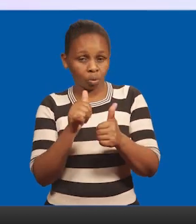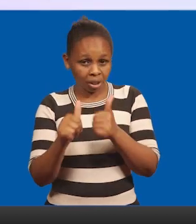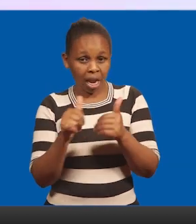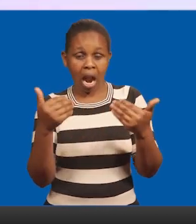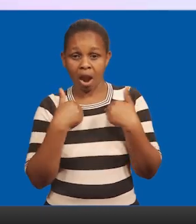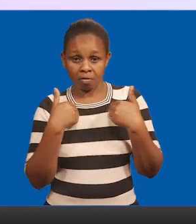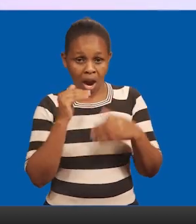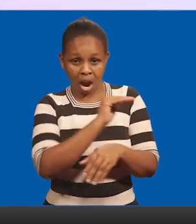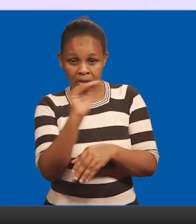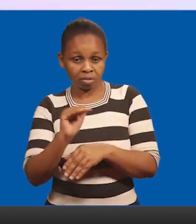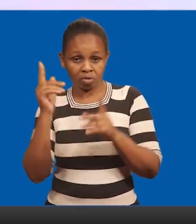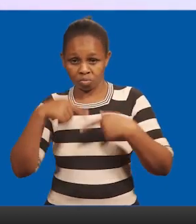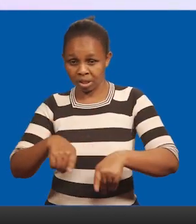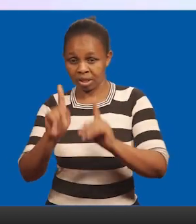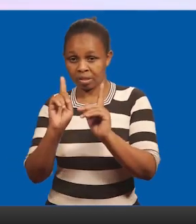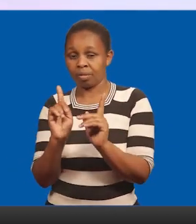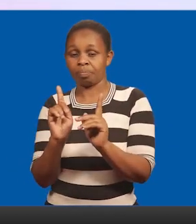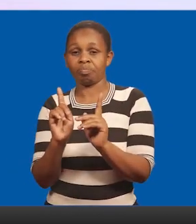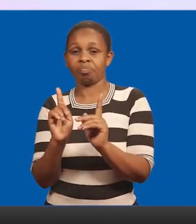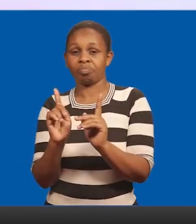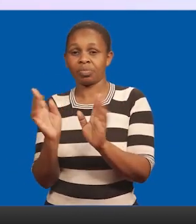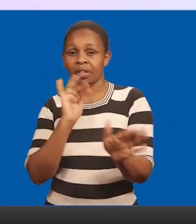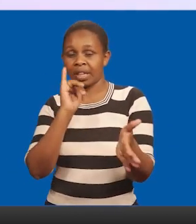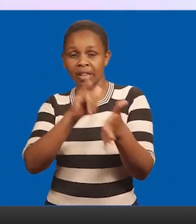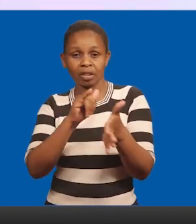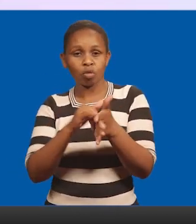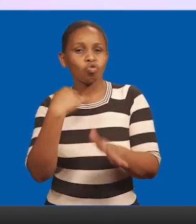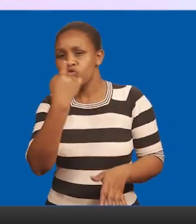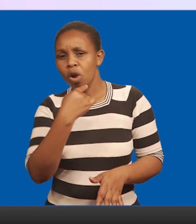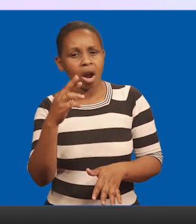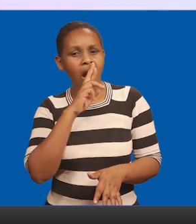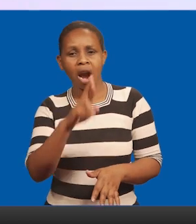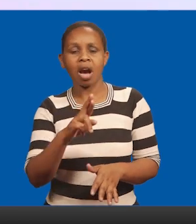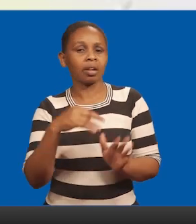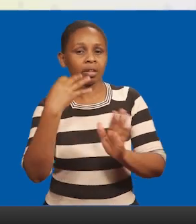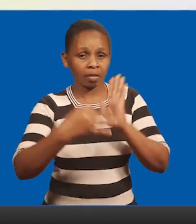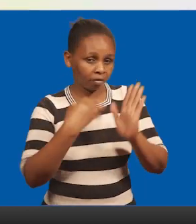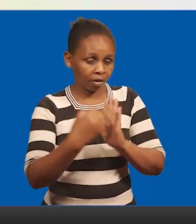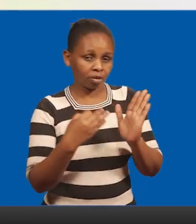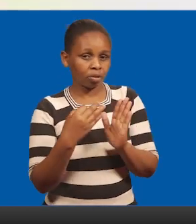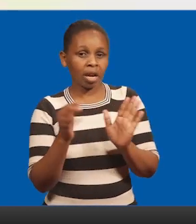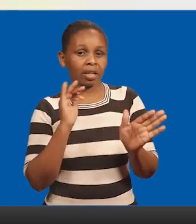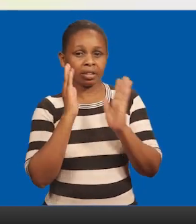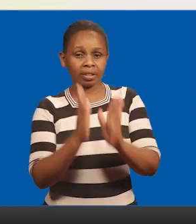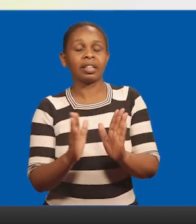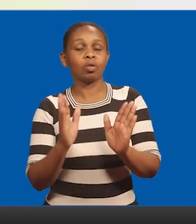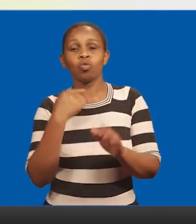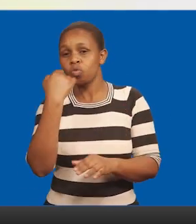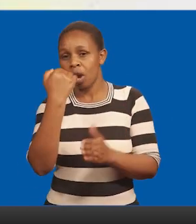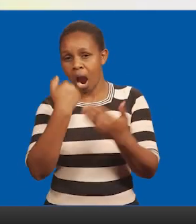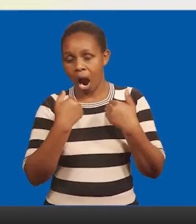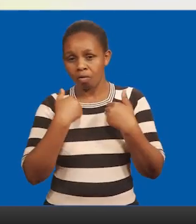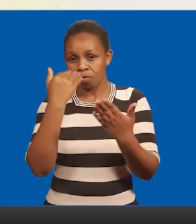which we are asking ourselves who are the the factories and looking at that